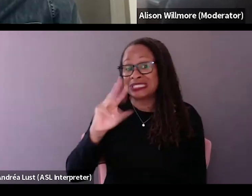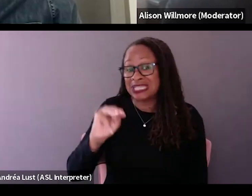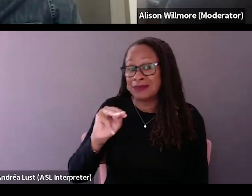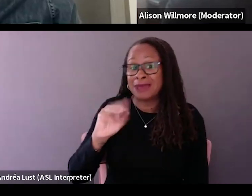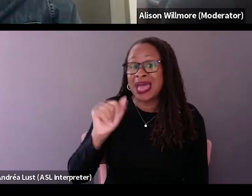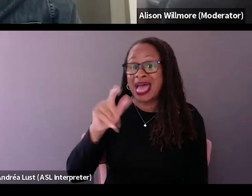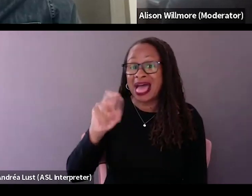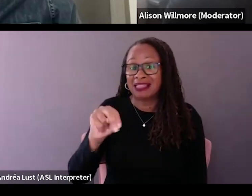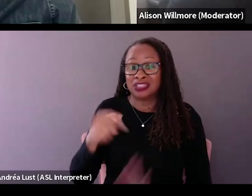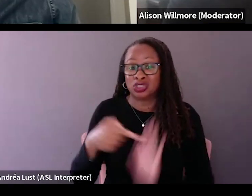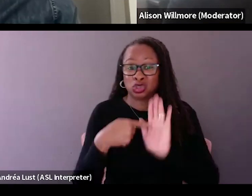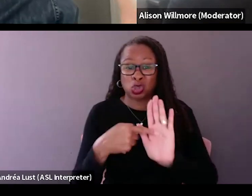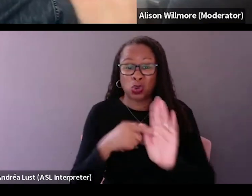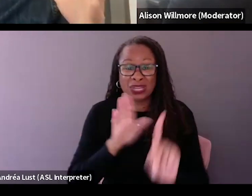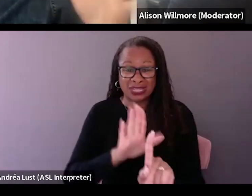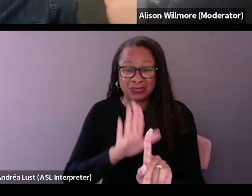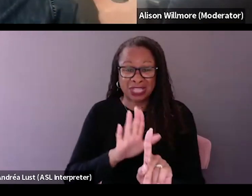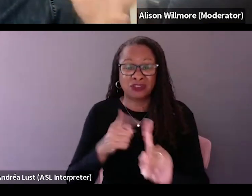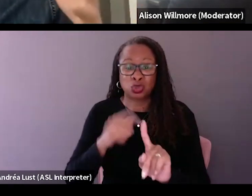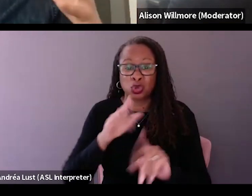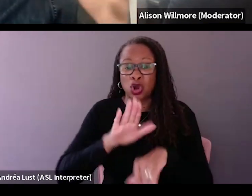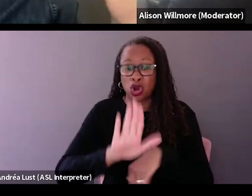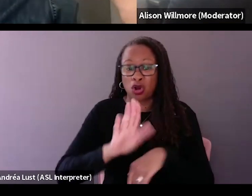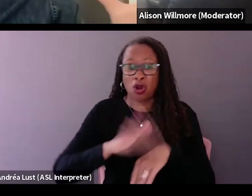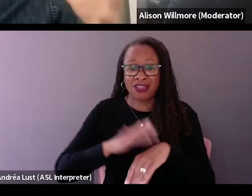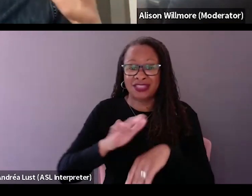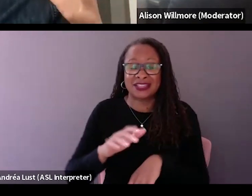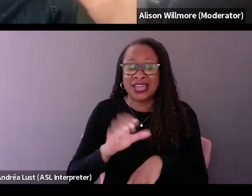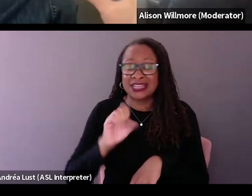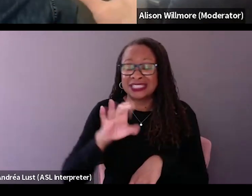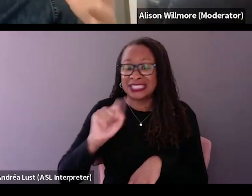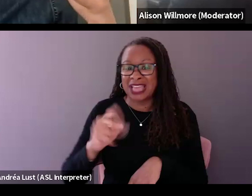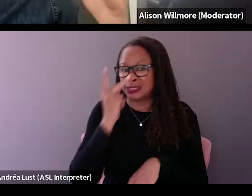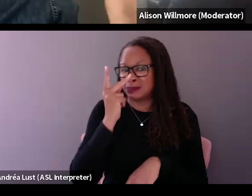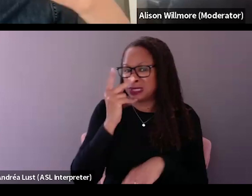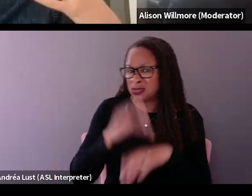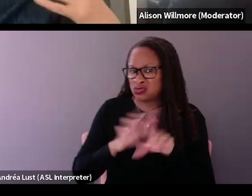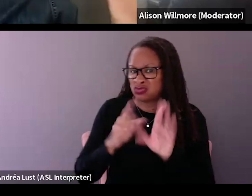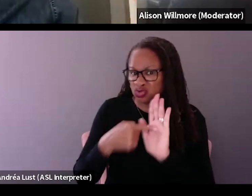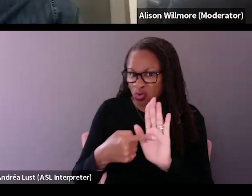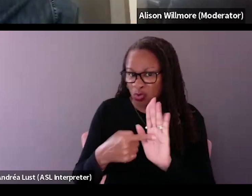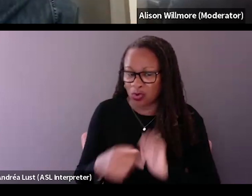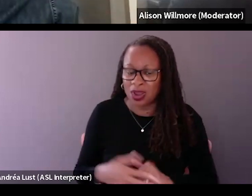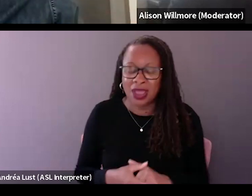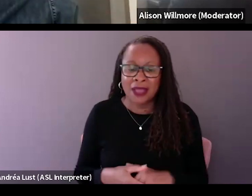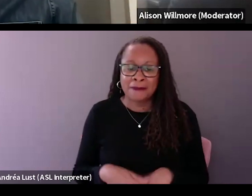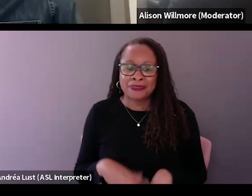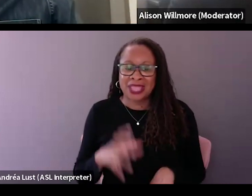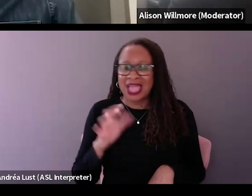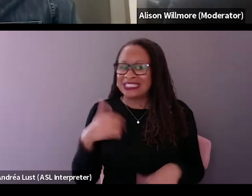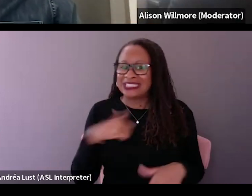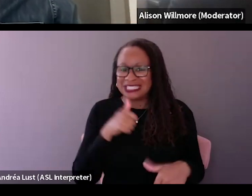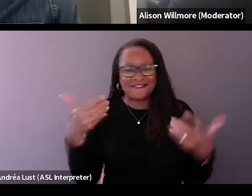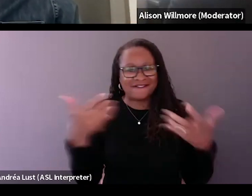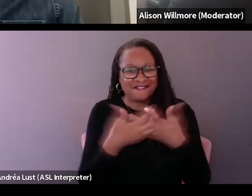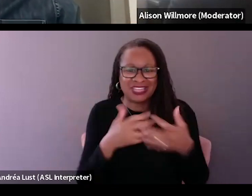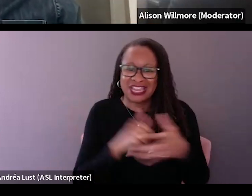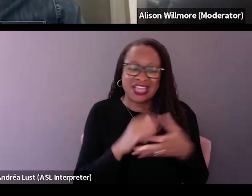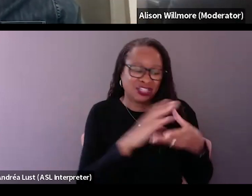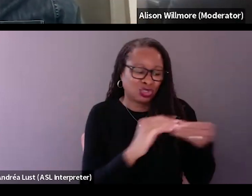grab headlines for our documentary, but it just didn't. It didn't fit in the narrative that we were telling. At some